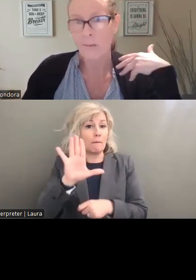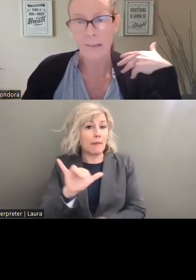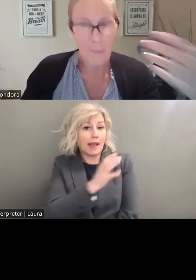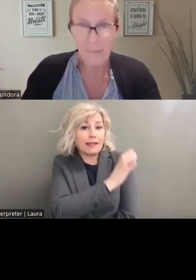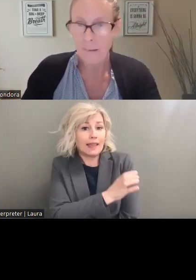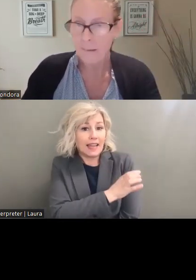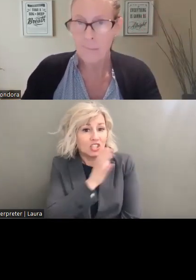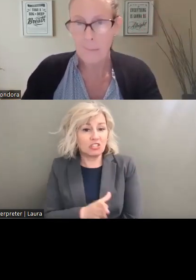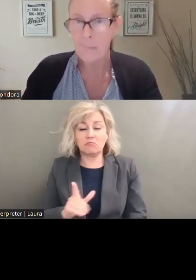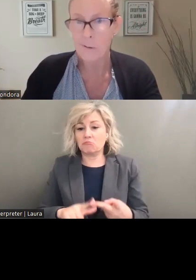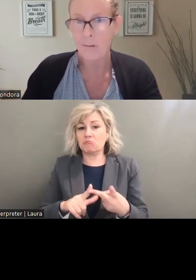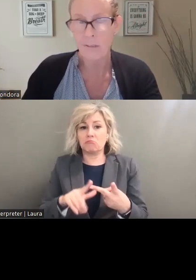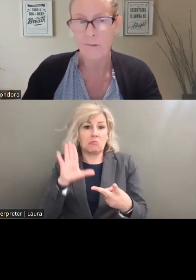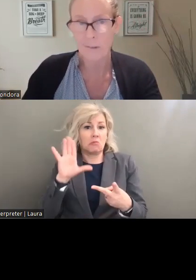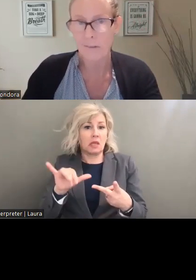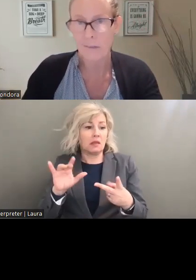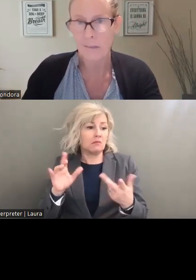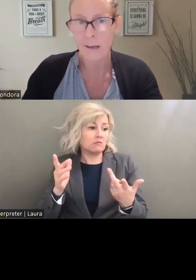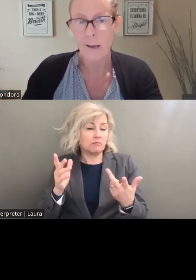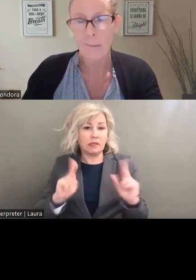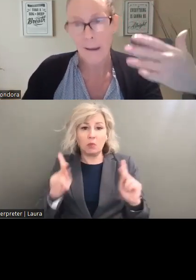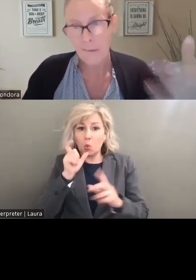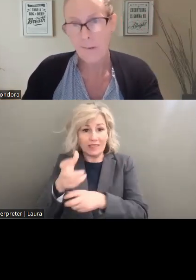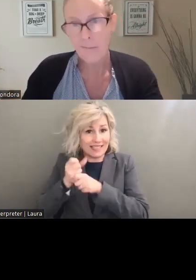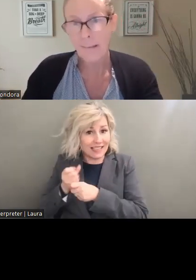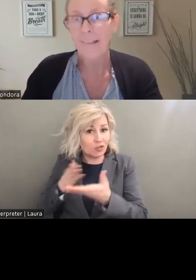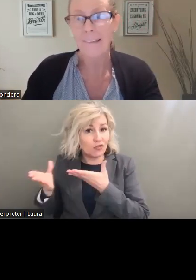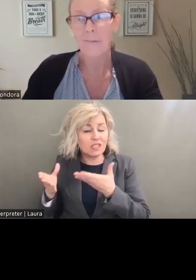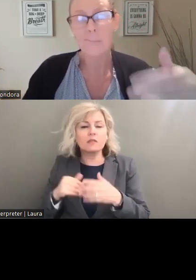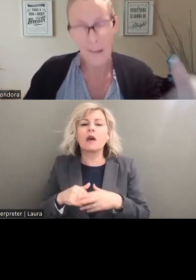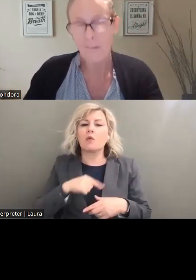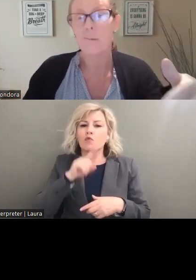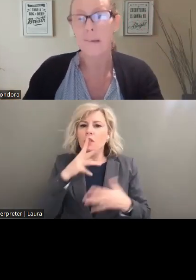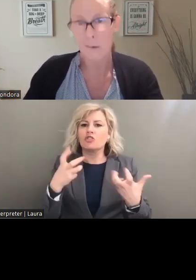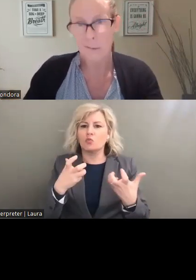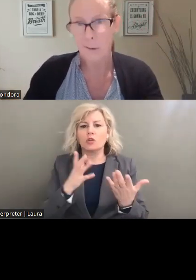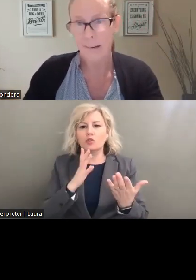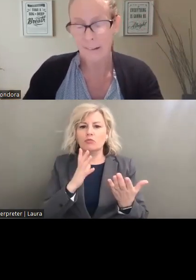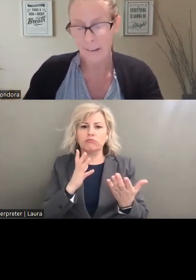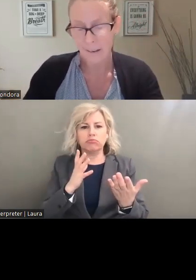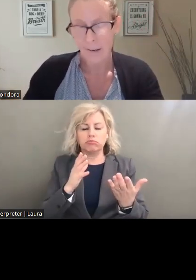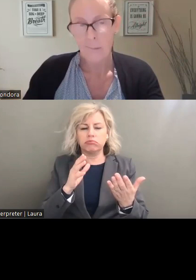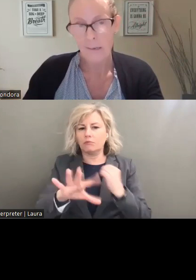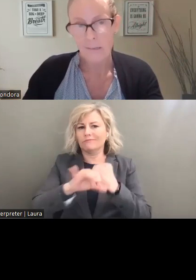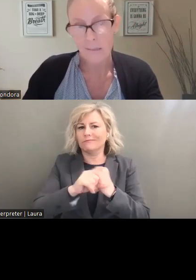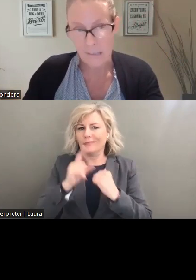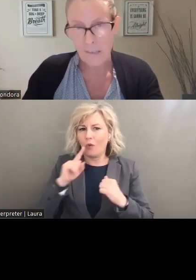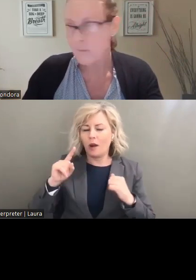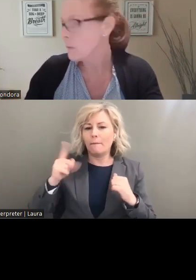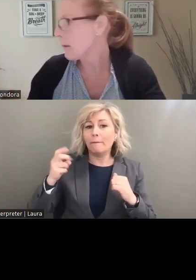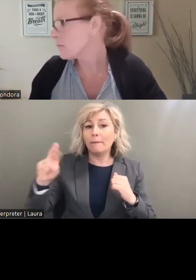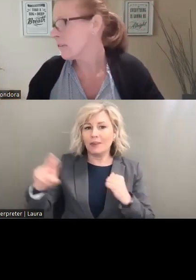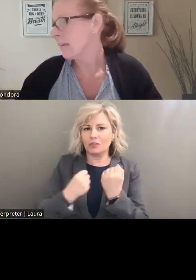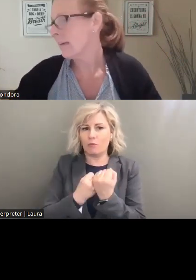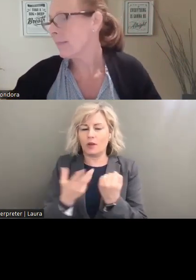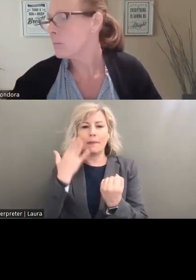be used independently by people who receive services. But I would just really like to give a plug for peer support here. because the systems